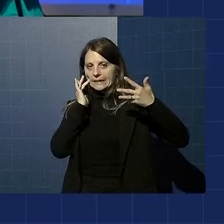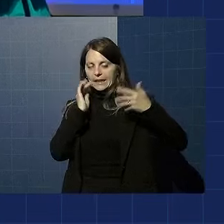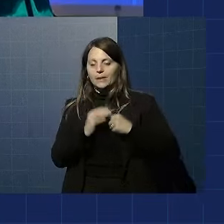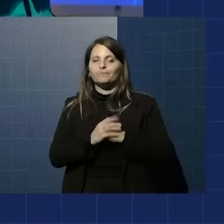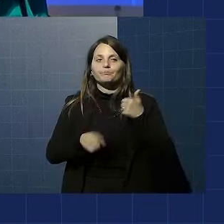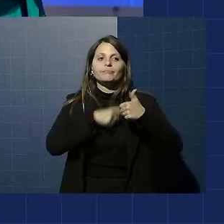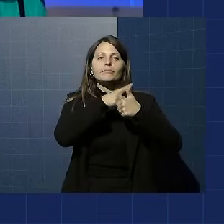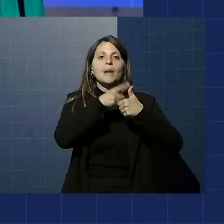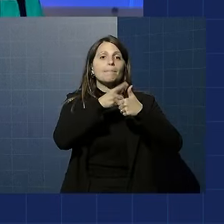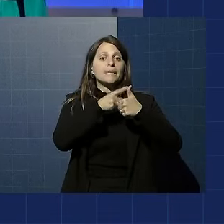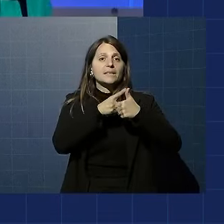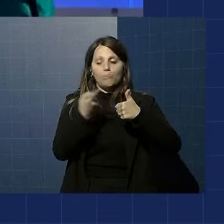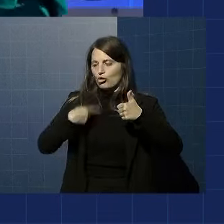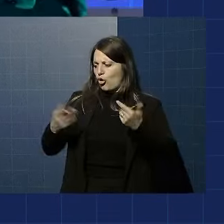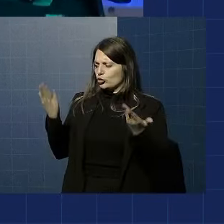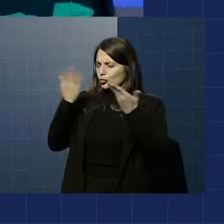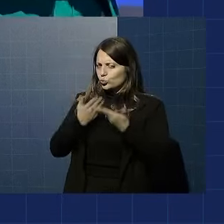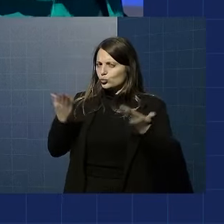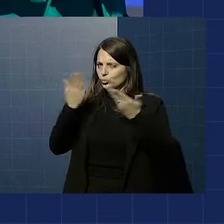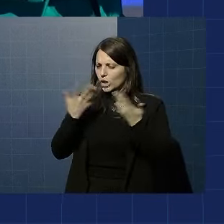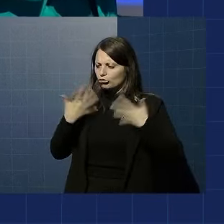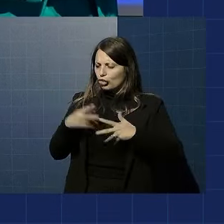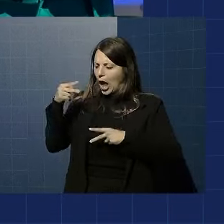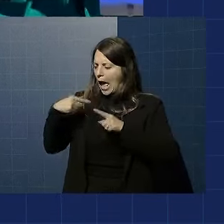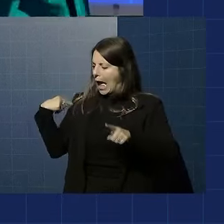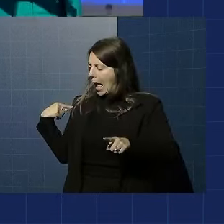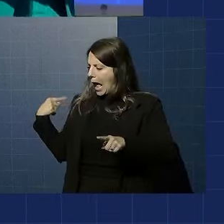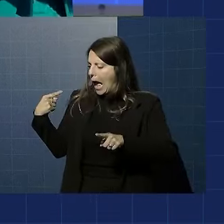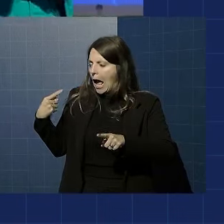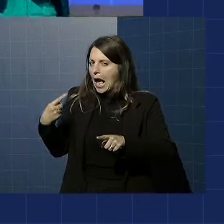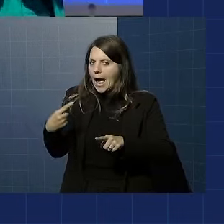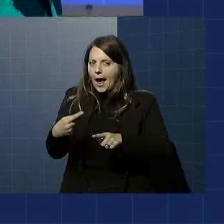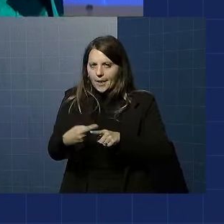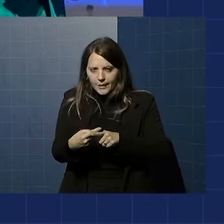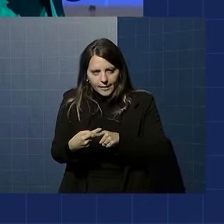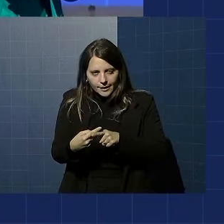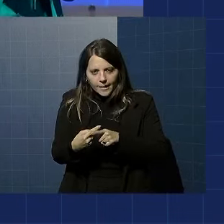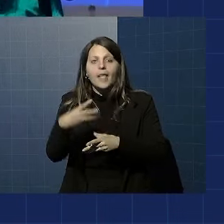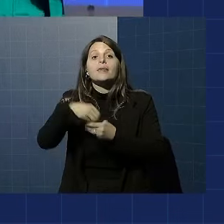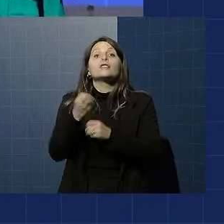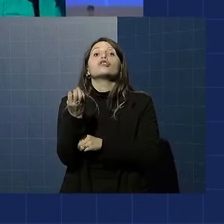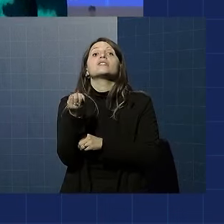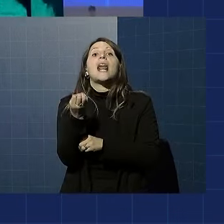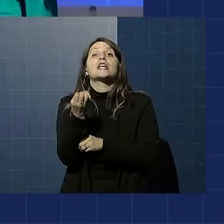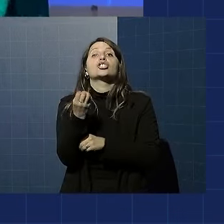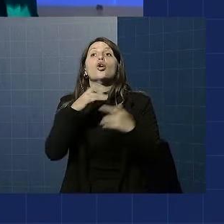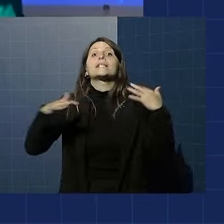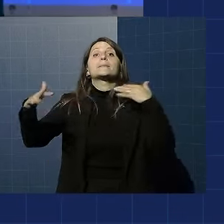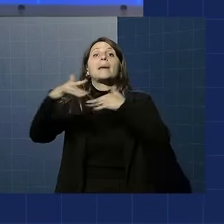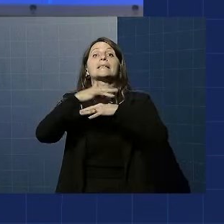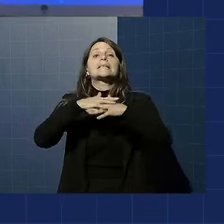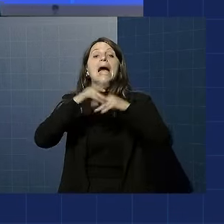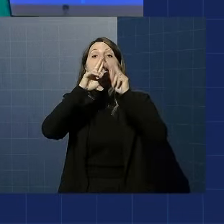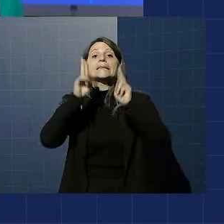International Space Station, on missions before the International Space Station, and also to some extent on Earth. It's altered